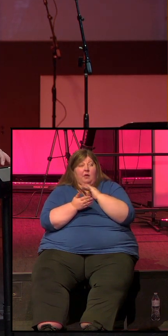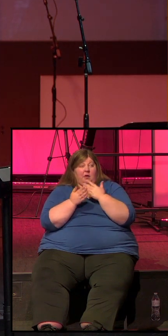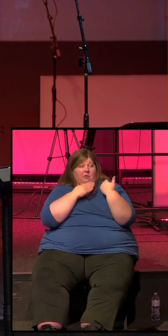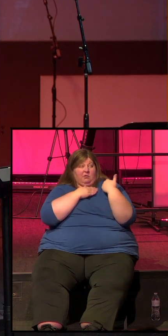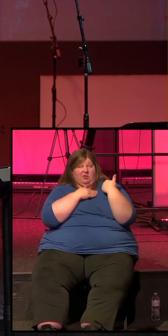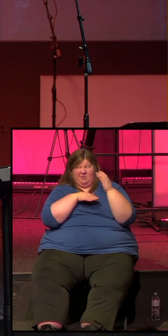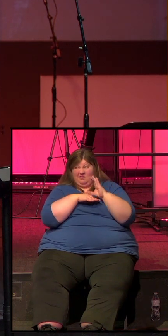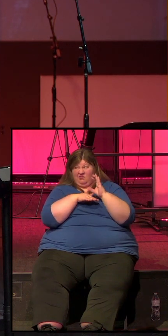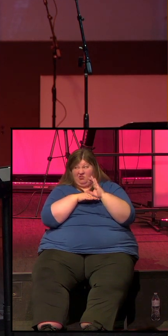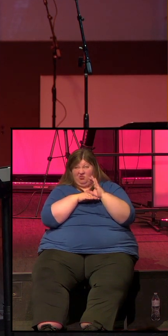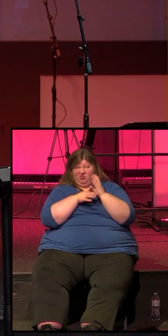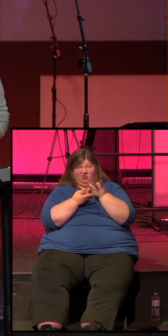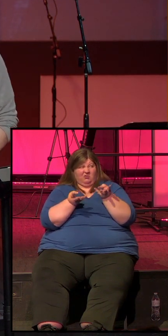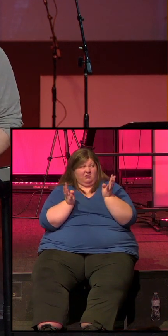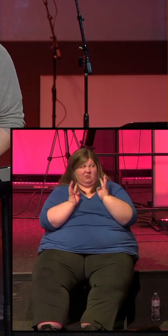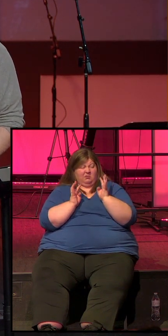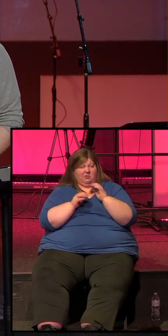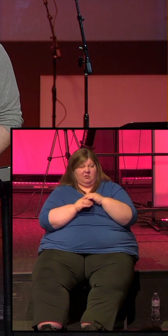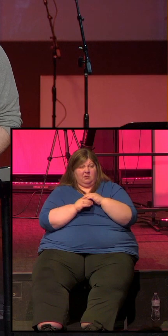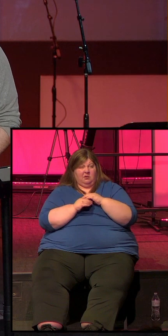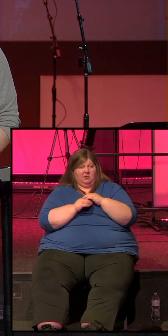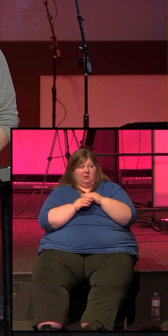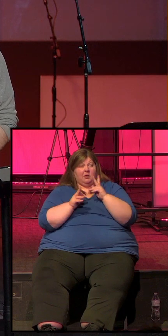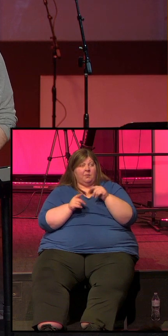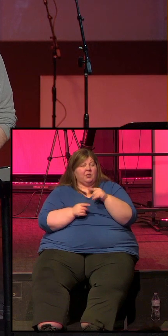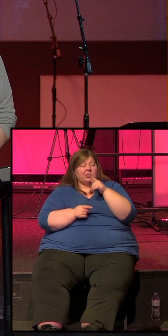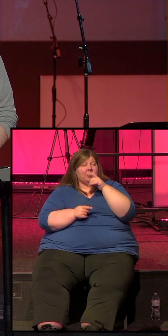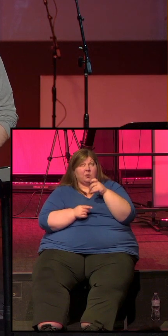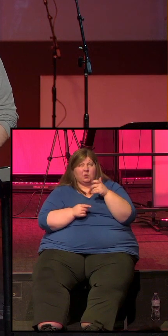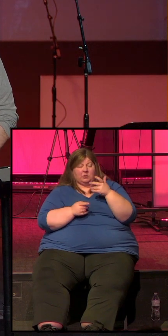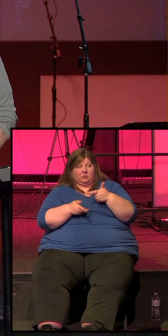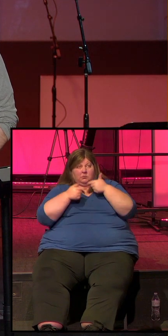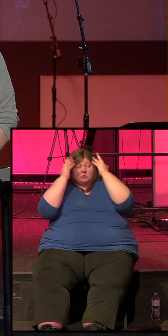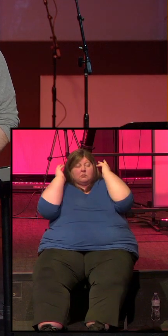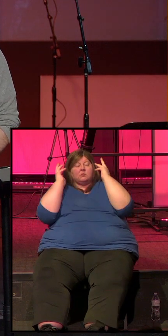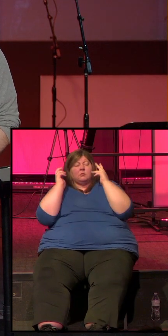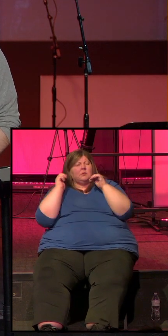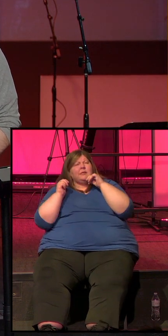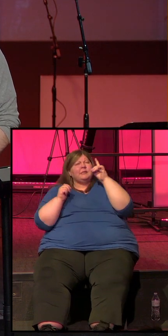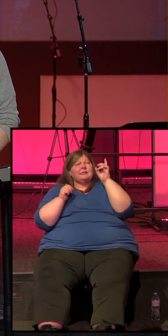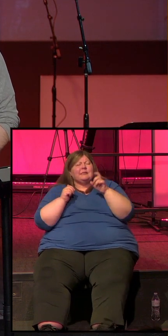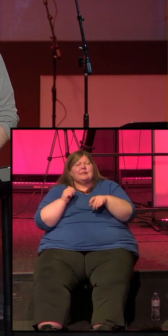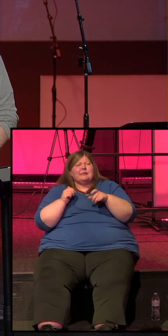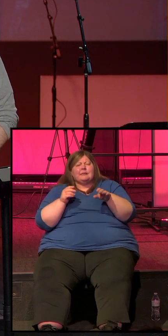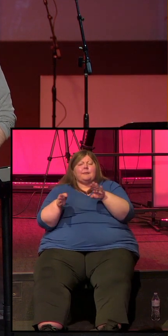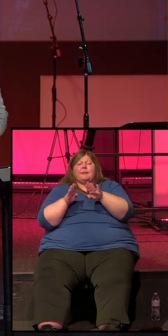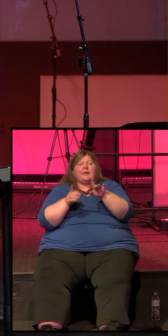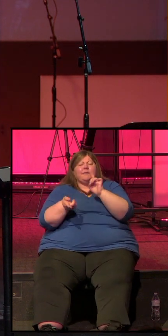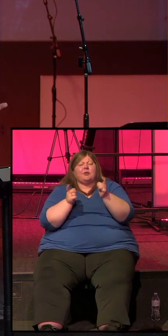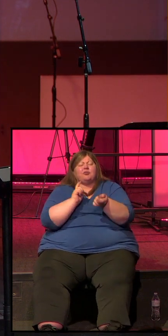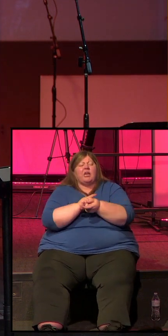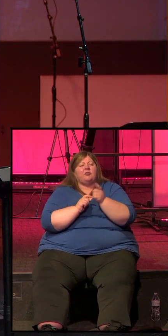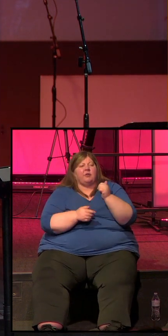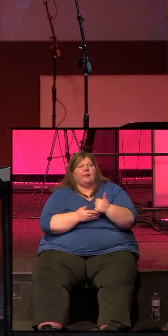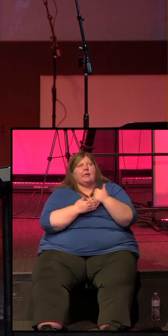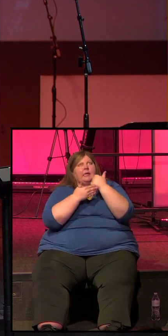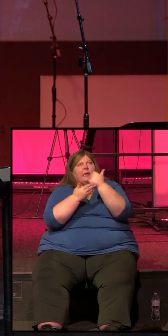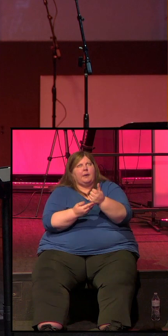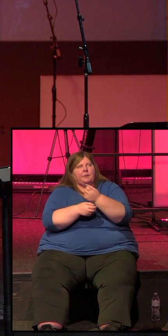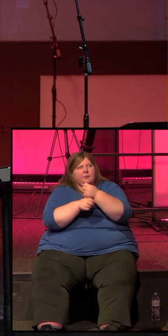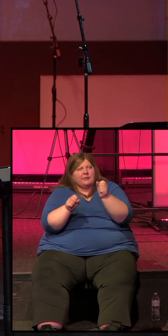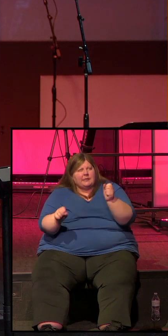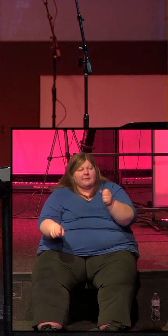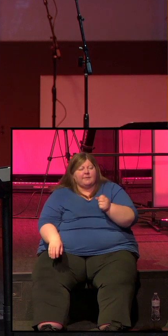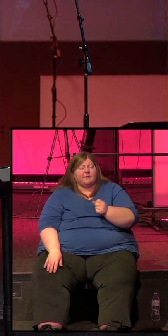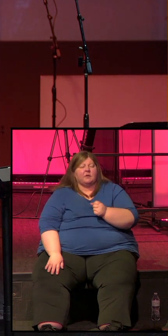church? A drowning person does not need a behavioral modification program. They need a rescuer, which means our job as the